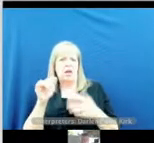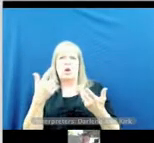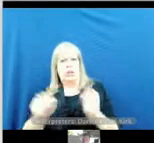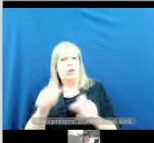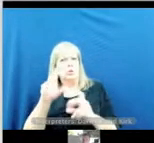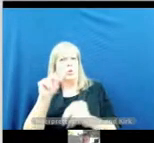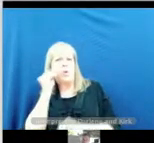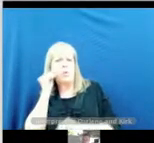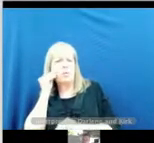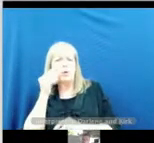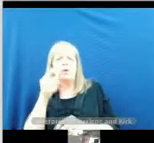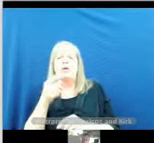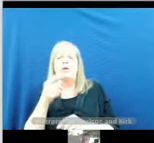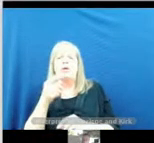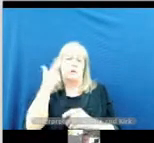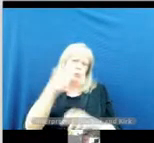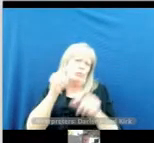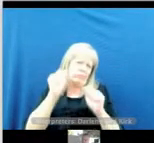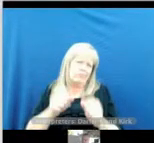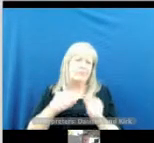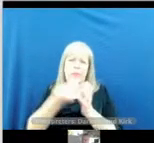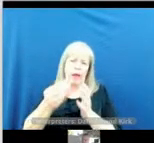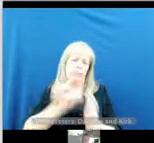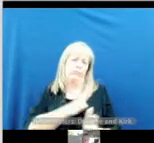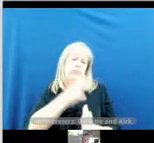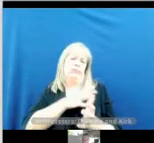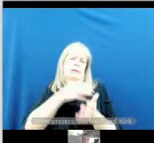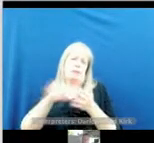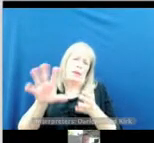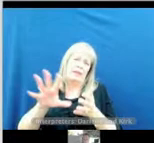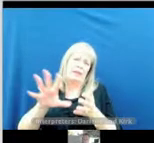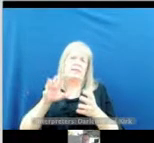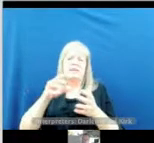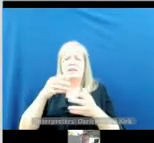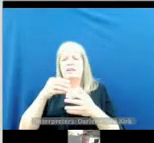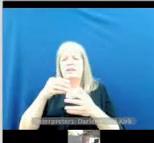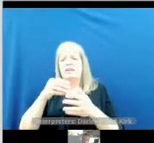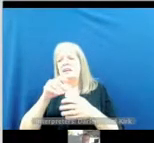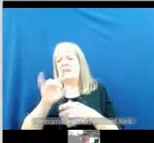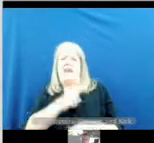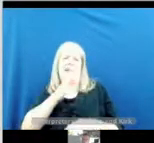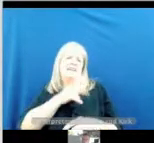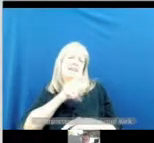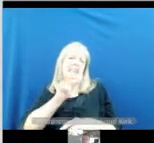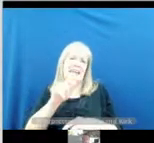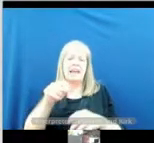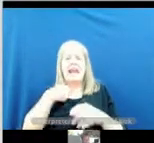$200 that provides you with some different lenses that will simulate different types of